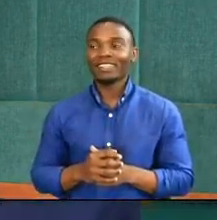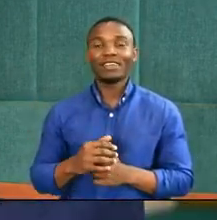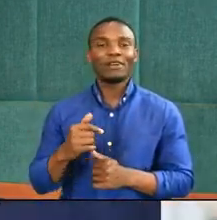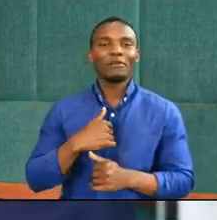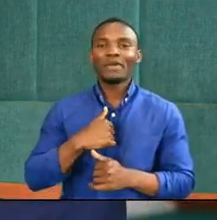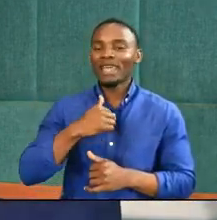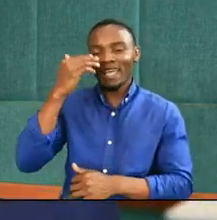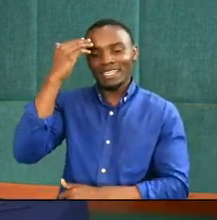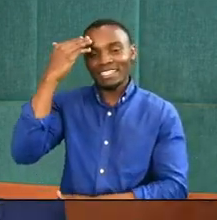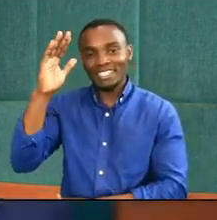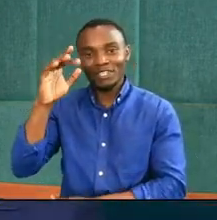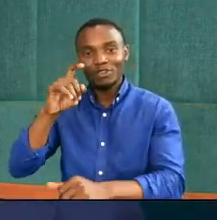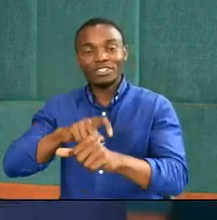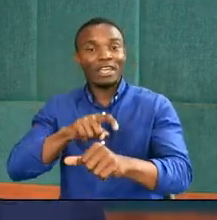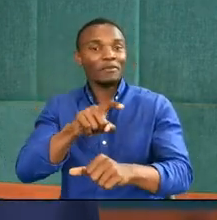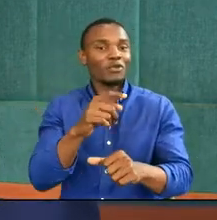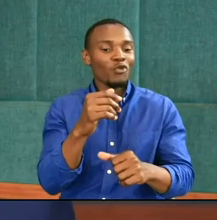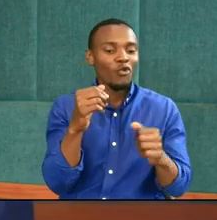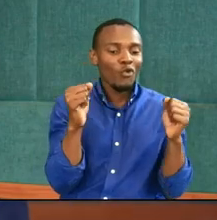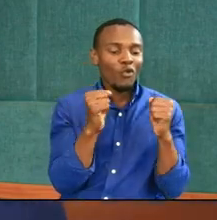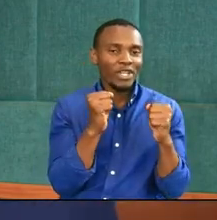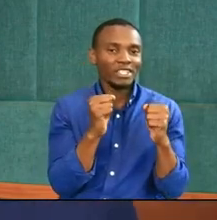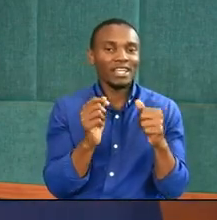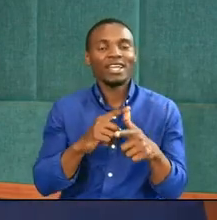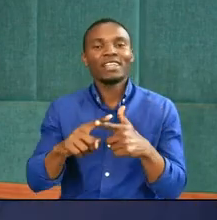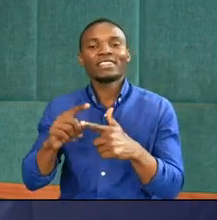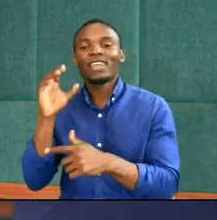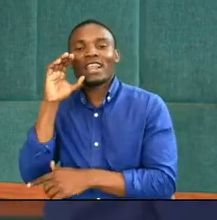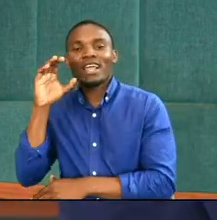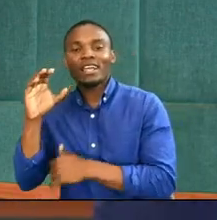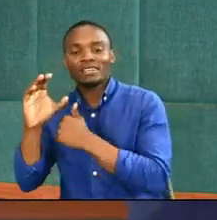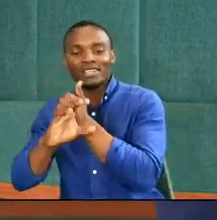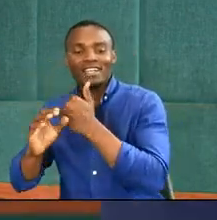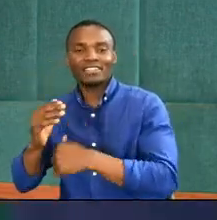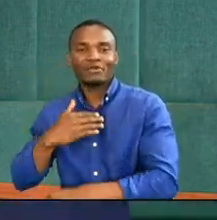I wasn't aware that when you're having winter, I am having summer.